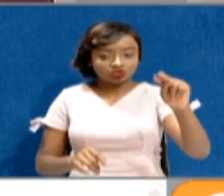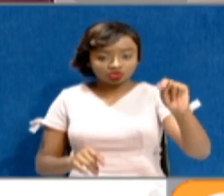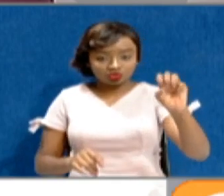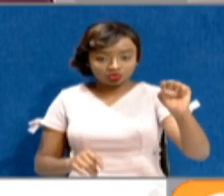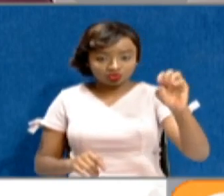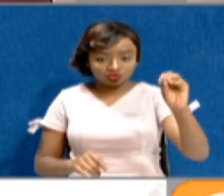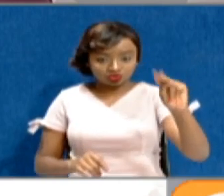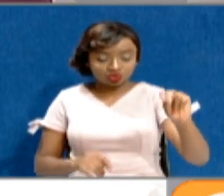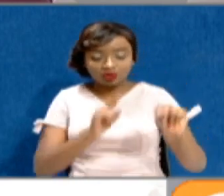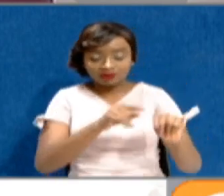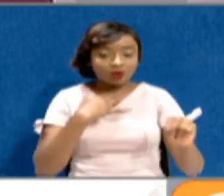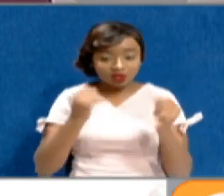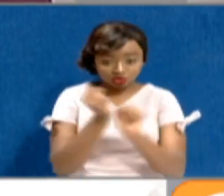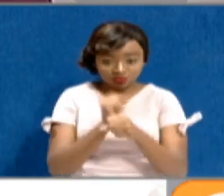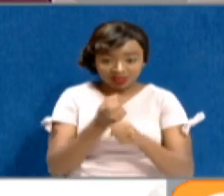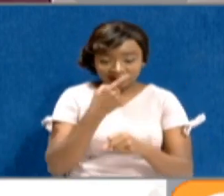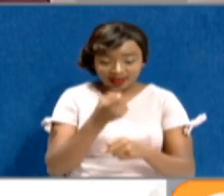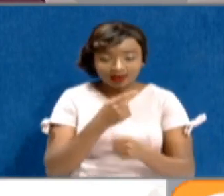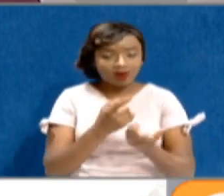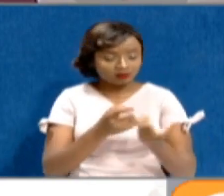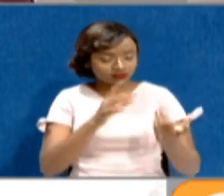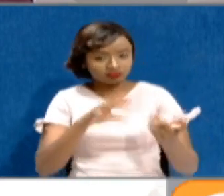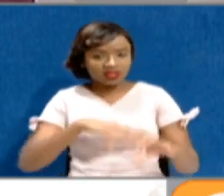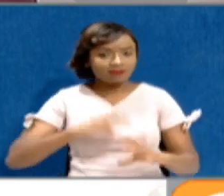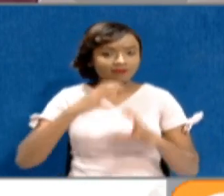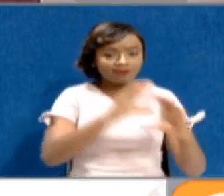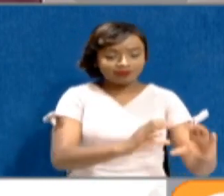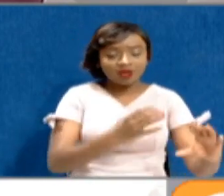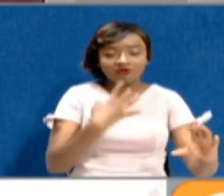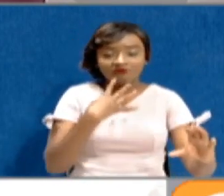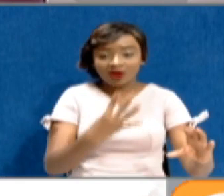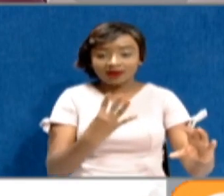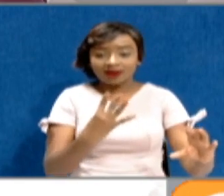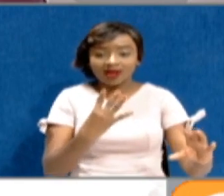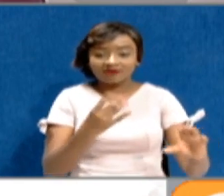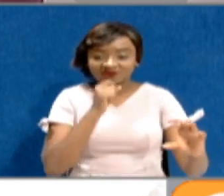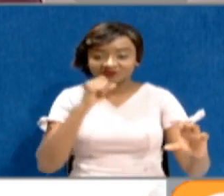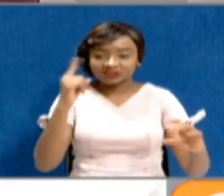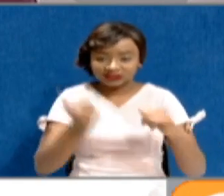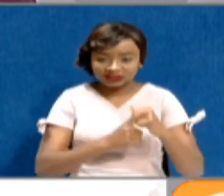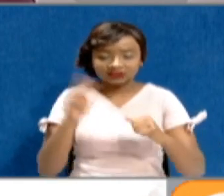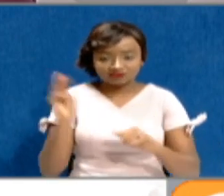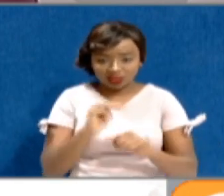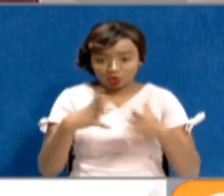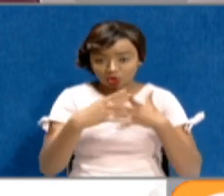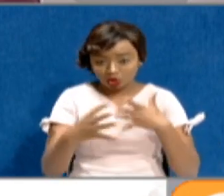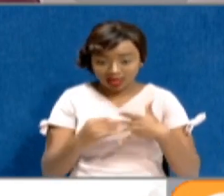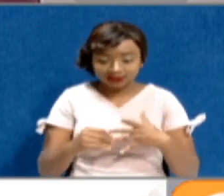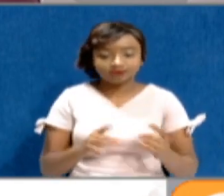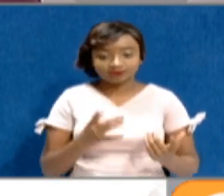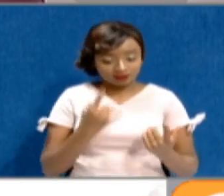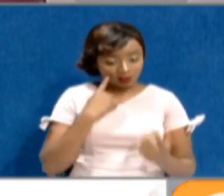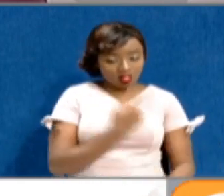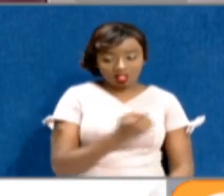that is also trying to make a vaccine, got $456 million US dollars. All right, so that is all that